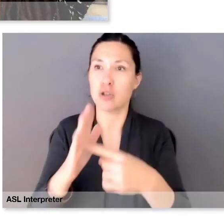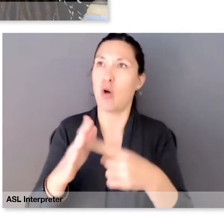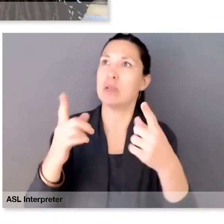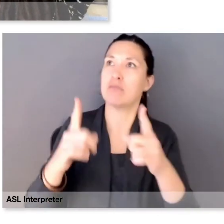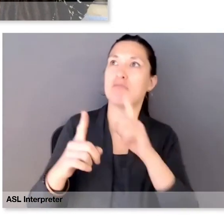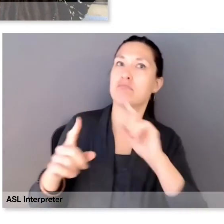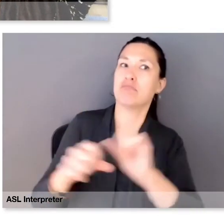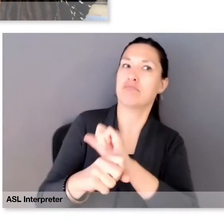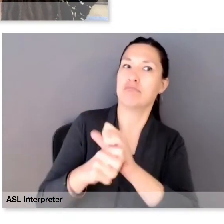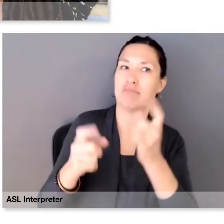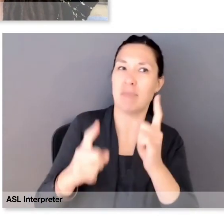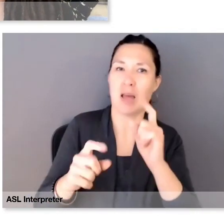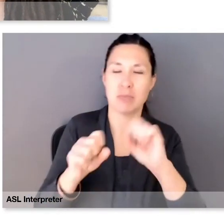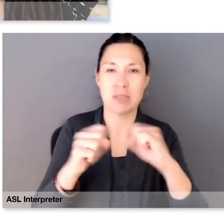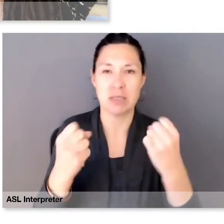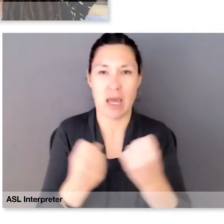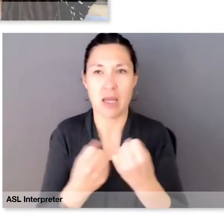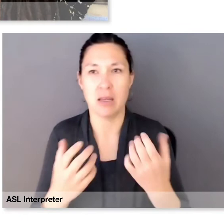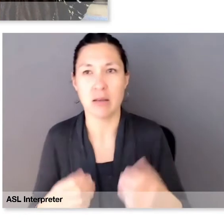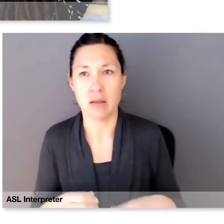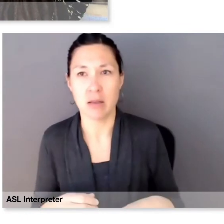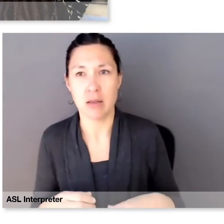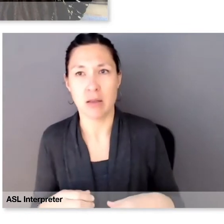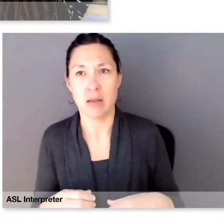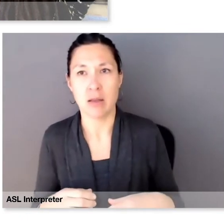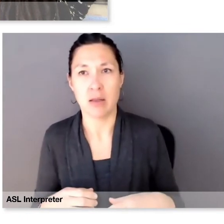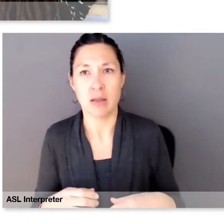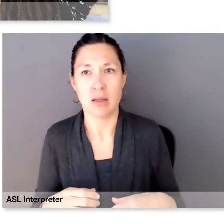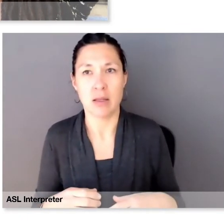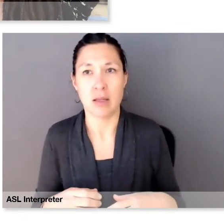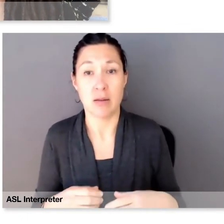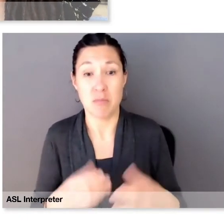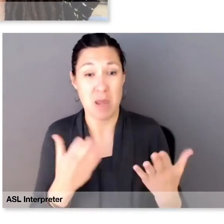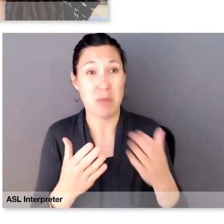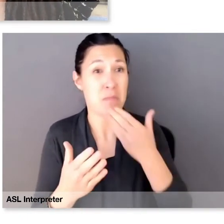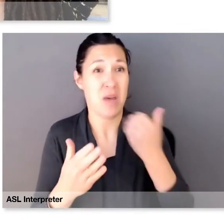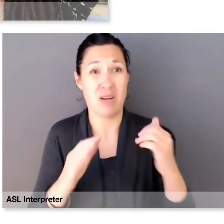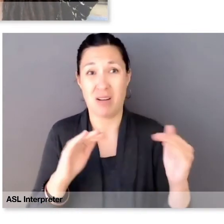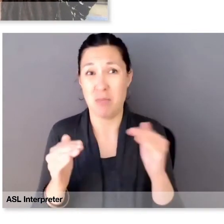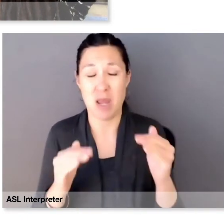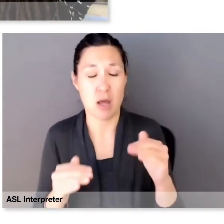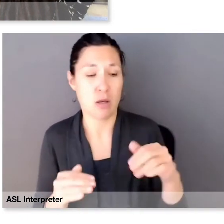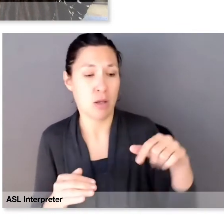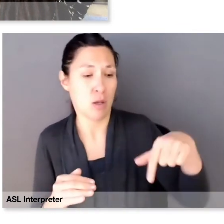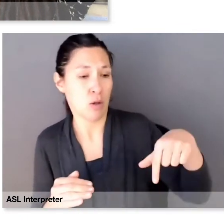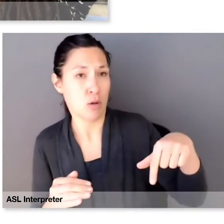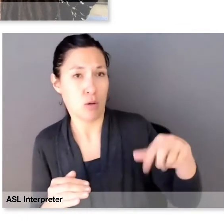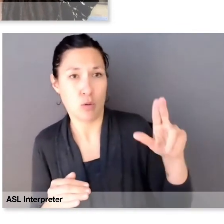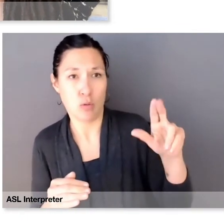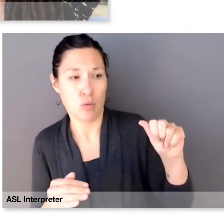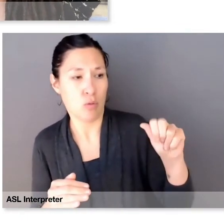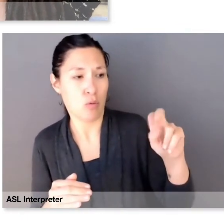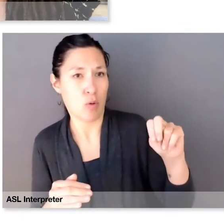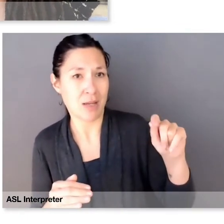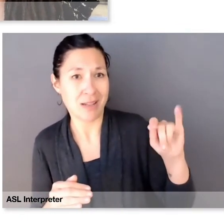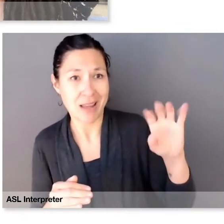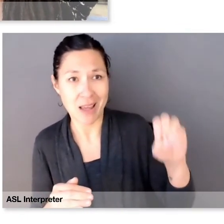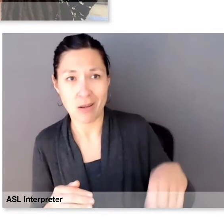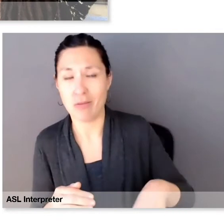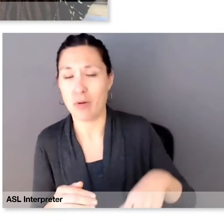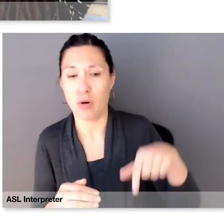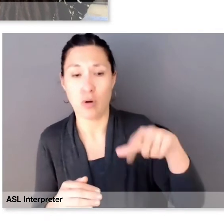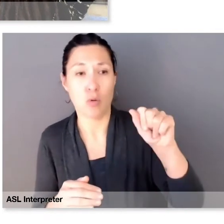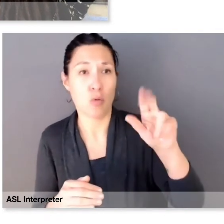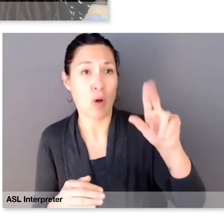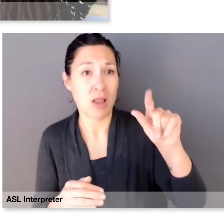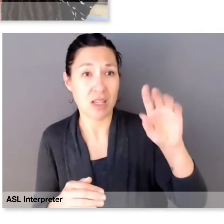say quantitative or qualitative studies even. So the next question will be one that comes from the audience.